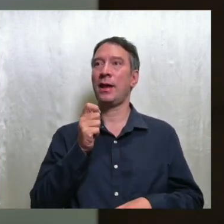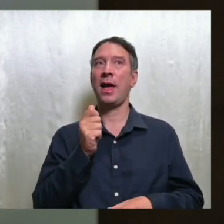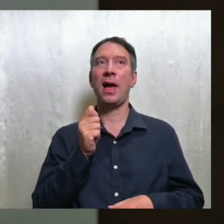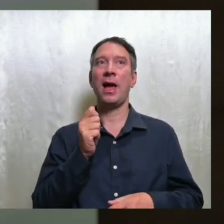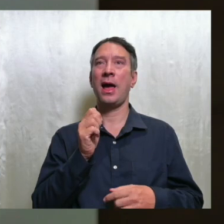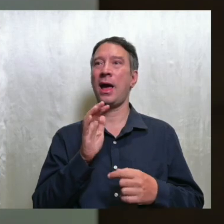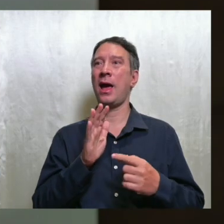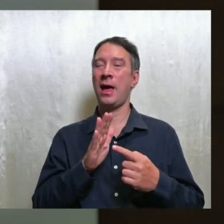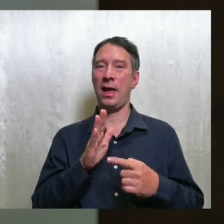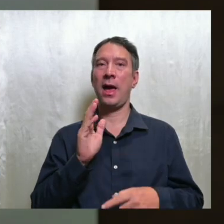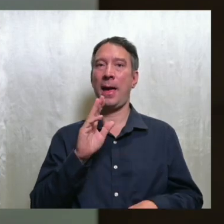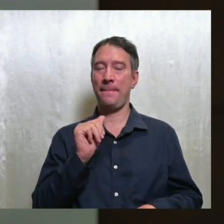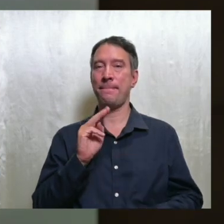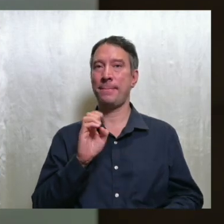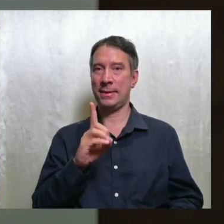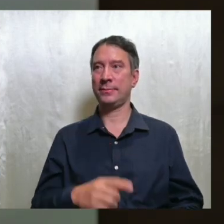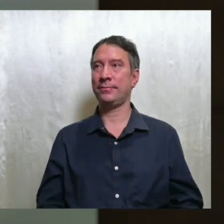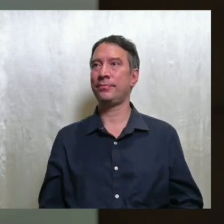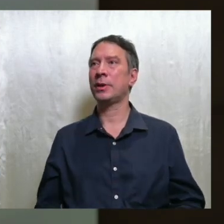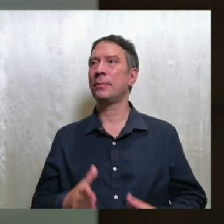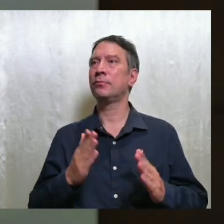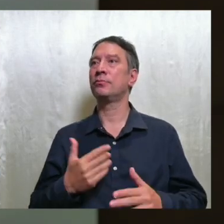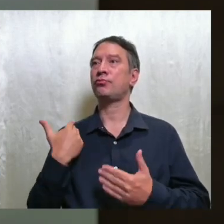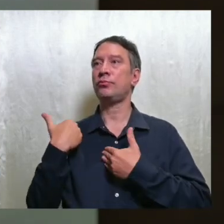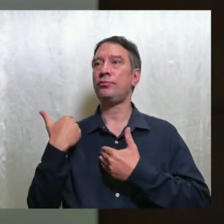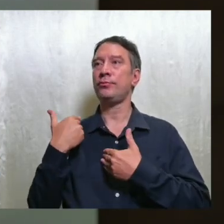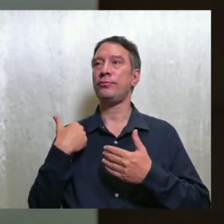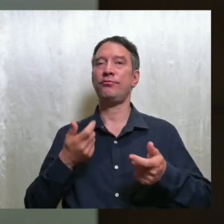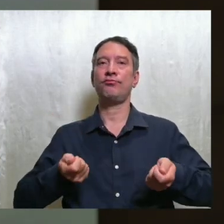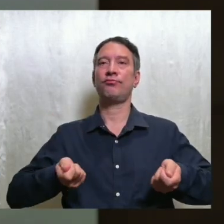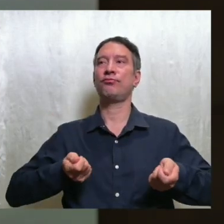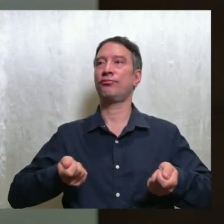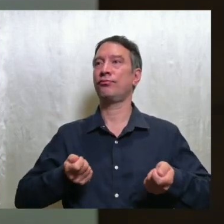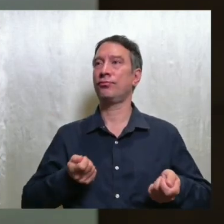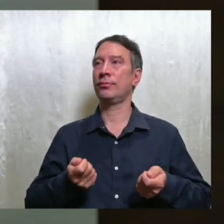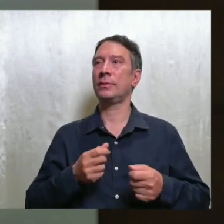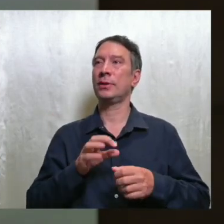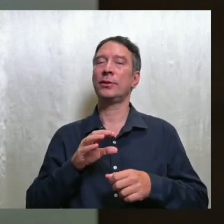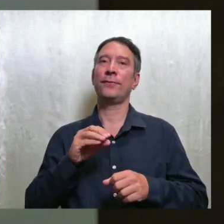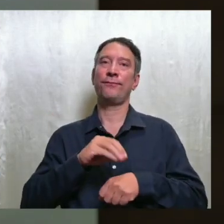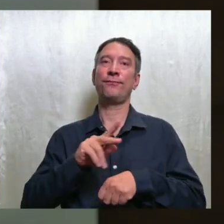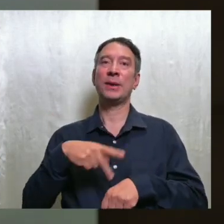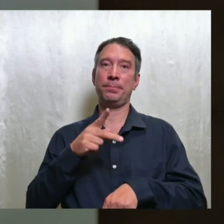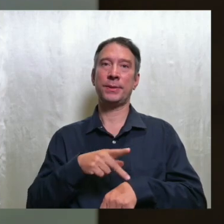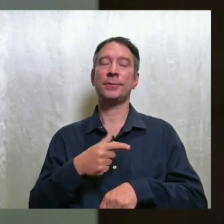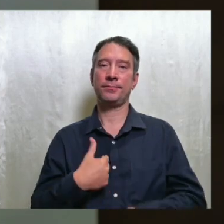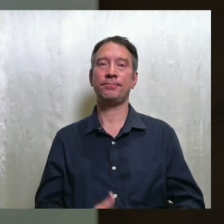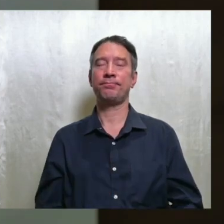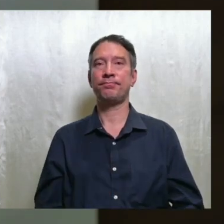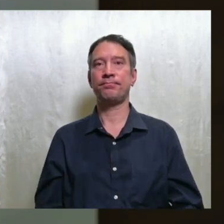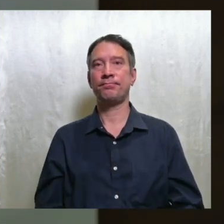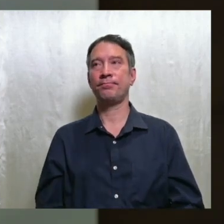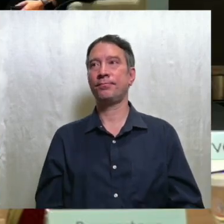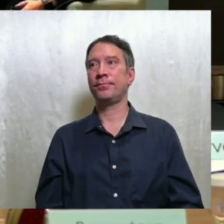Philippines. And Abby designs and executes local strategies for global CSR programs that drive social